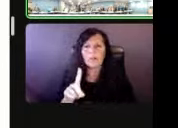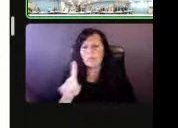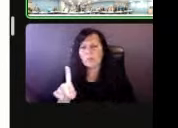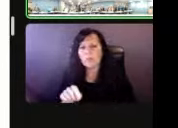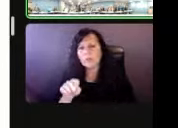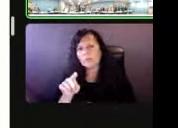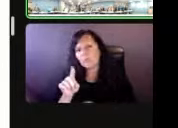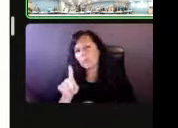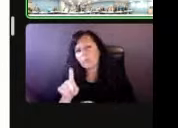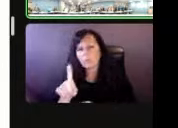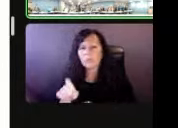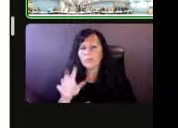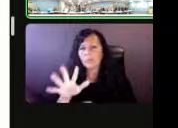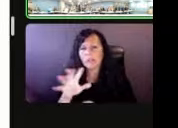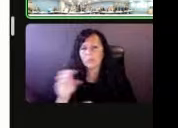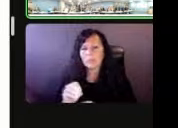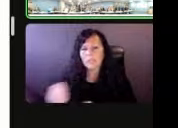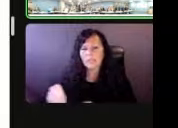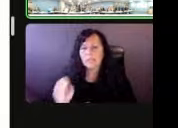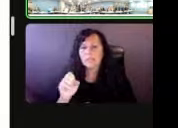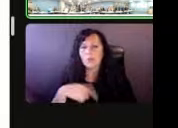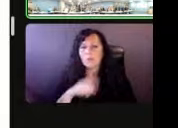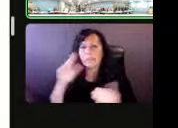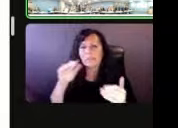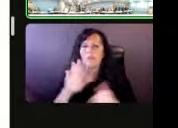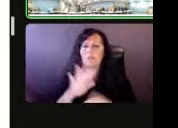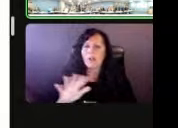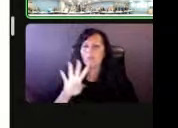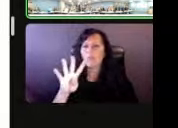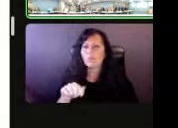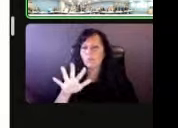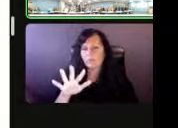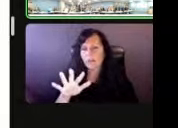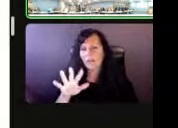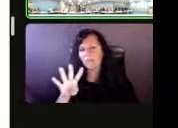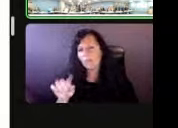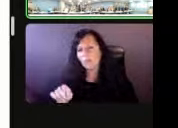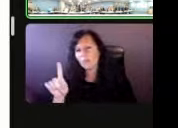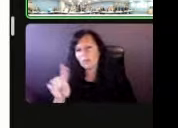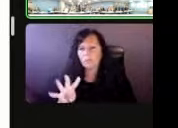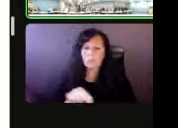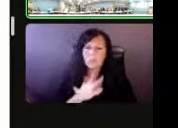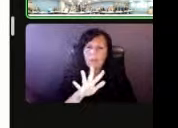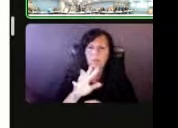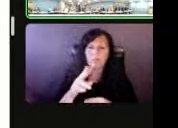1.5%. So we're anticipating about 4.1% increase year over year.